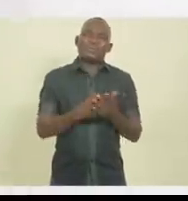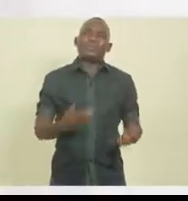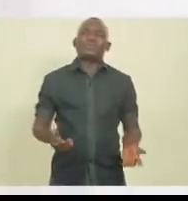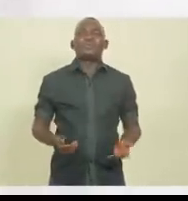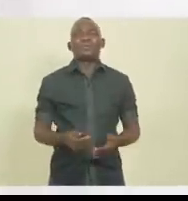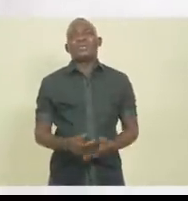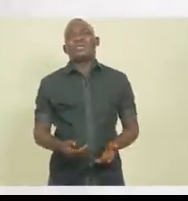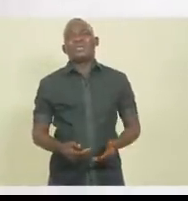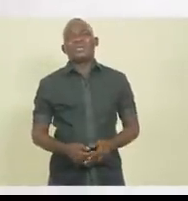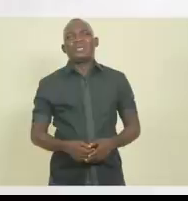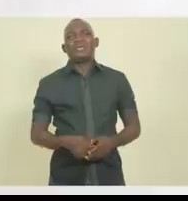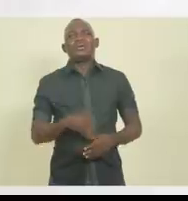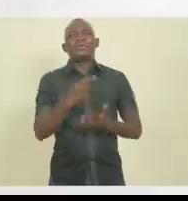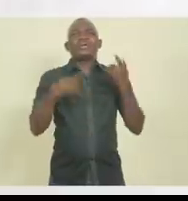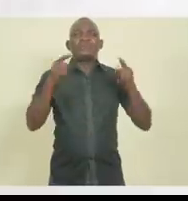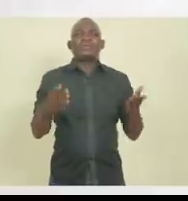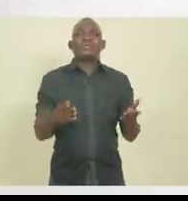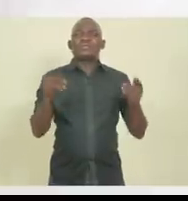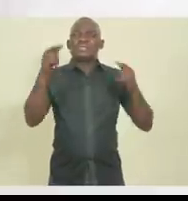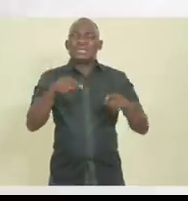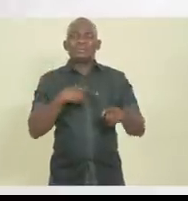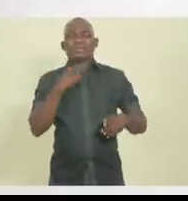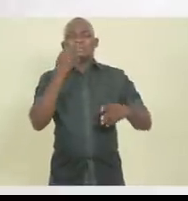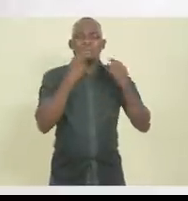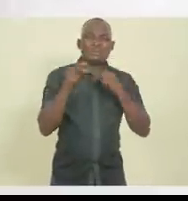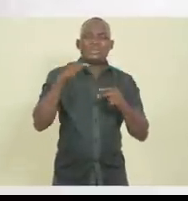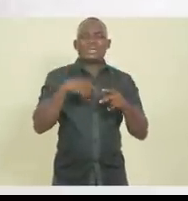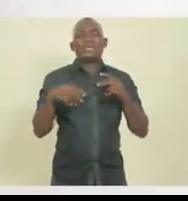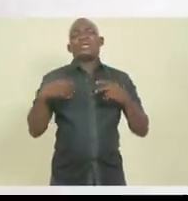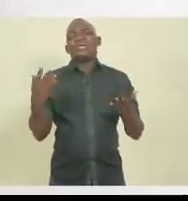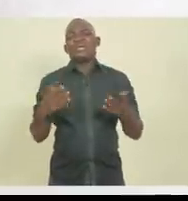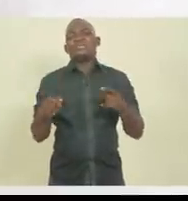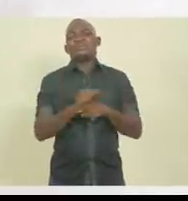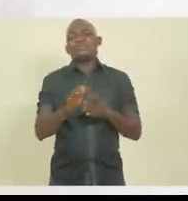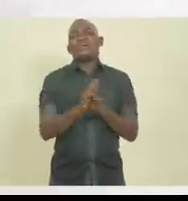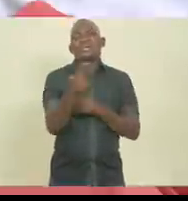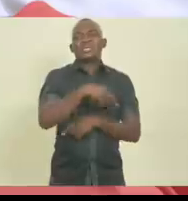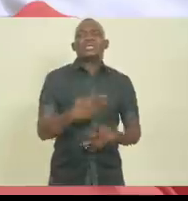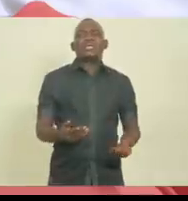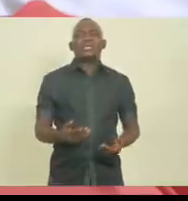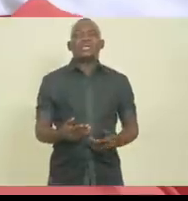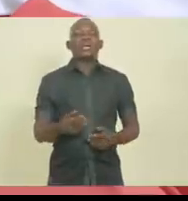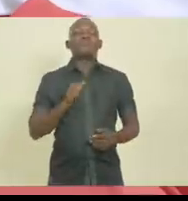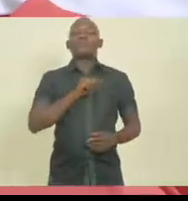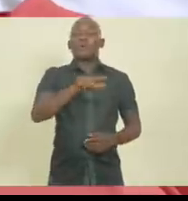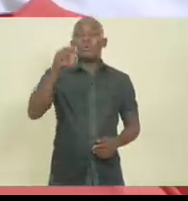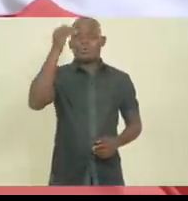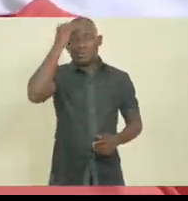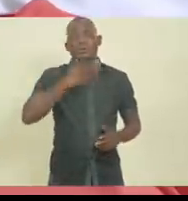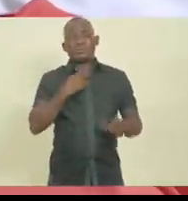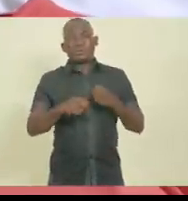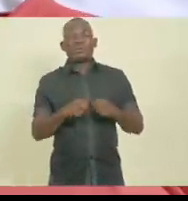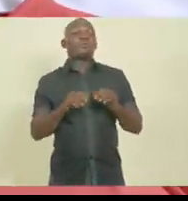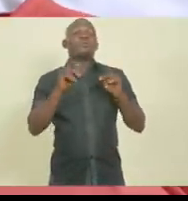fun happily now. You are coming to spoil it. Everybody knows what is wrong with me. When you open it now, you are coming to spoil our day. It's